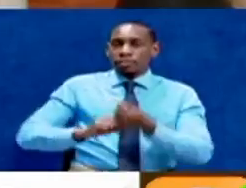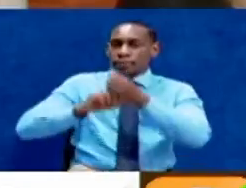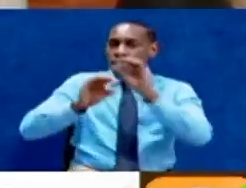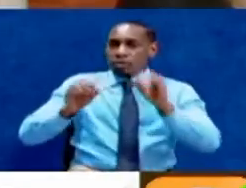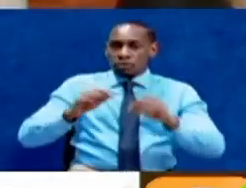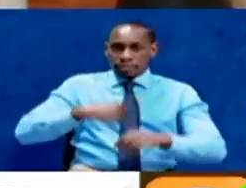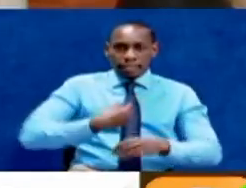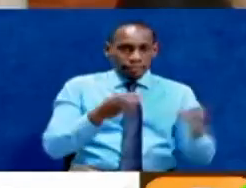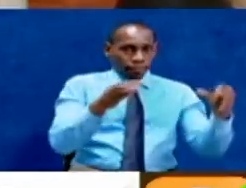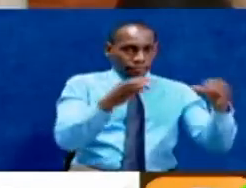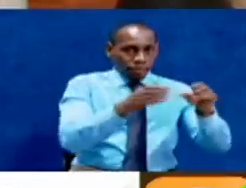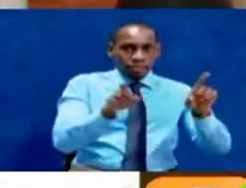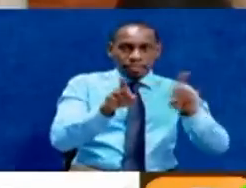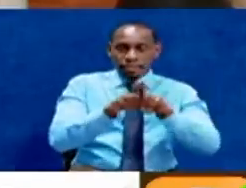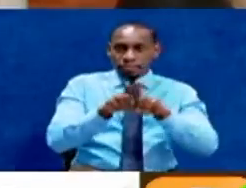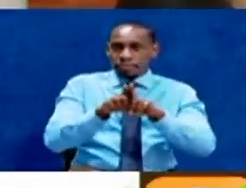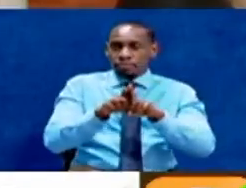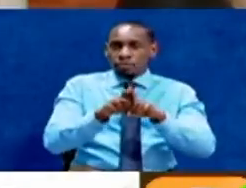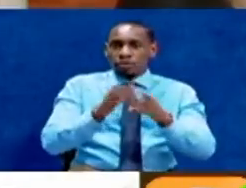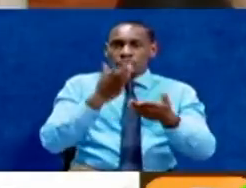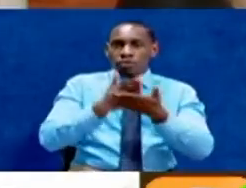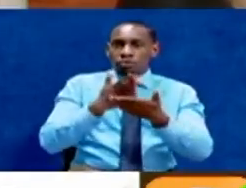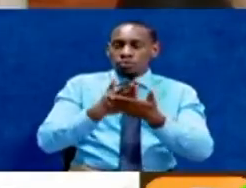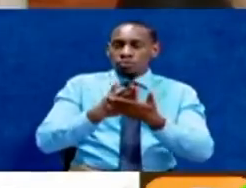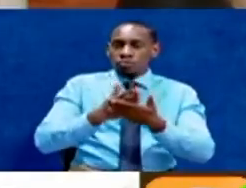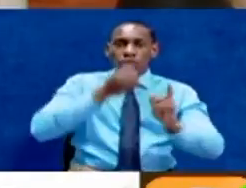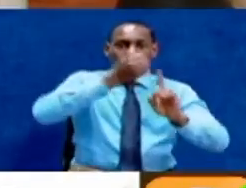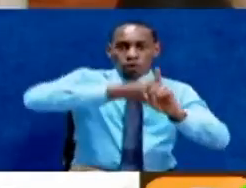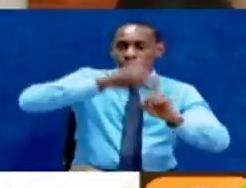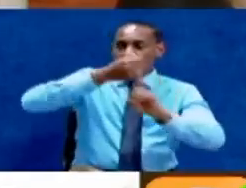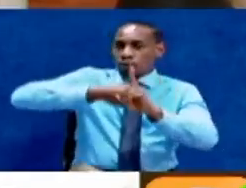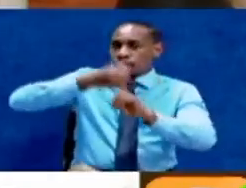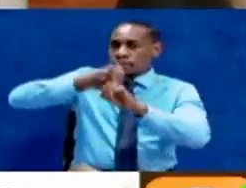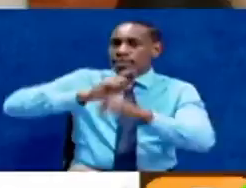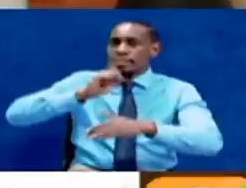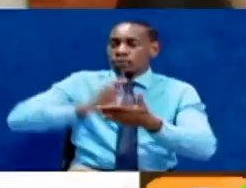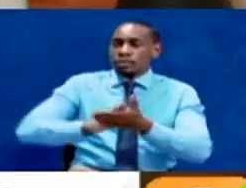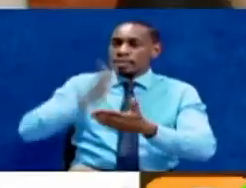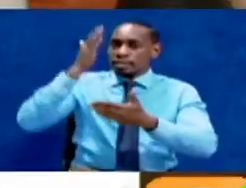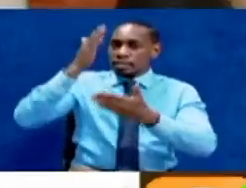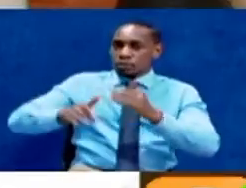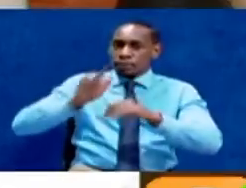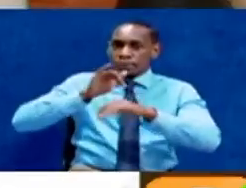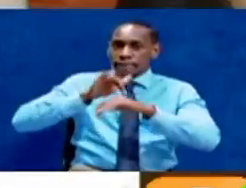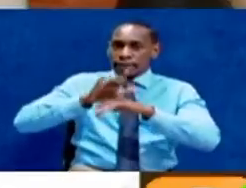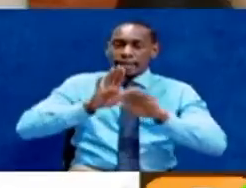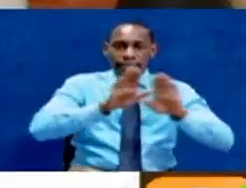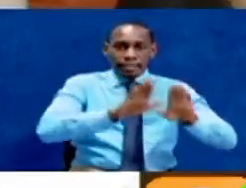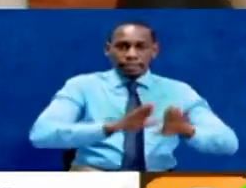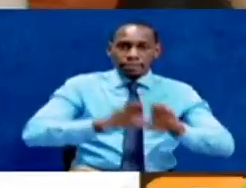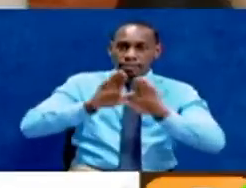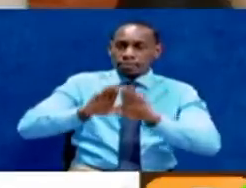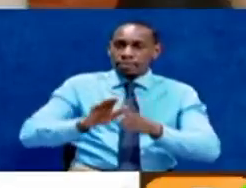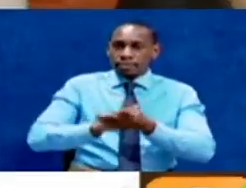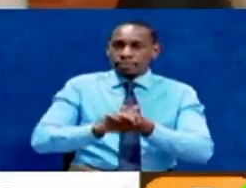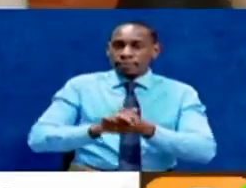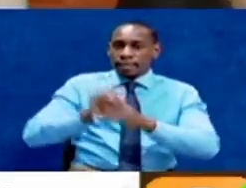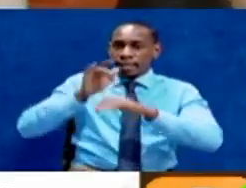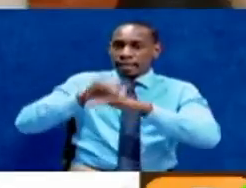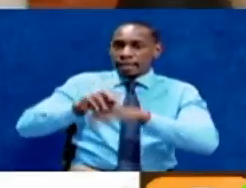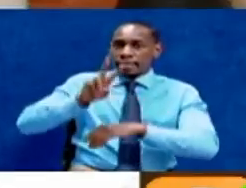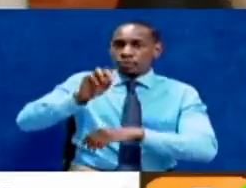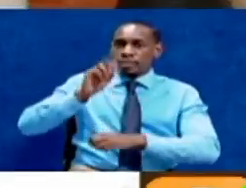a minority. And I actually went out every day and I kept saying we should stop early campaigns, we should stop premature 2022